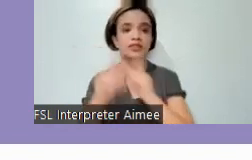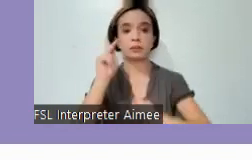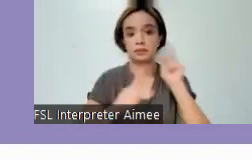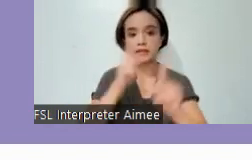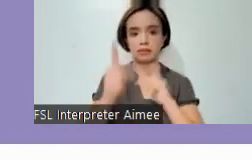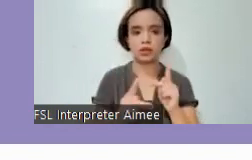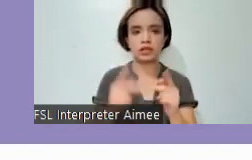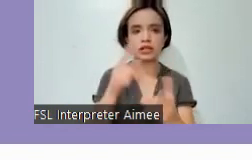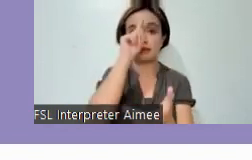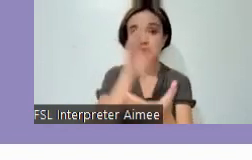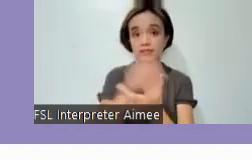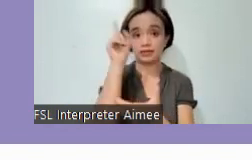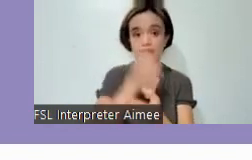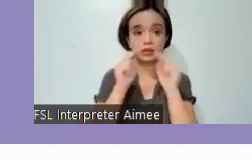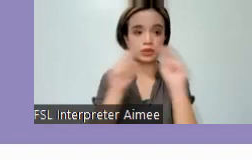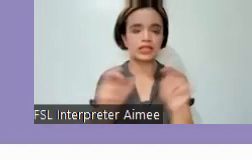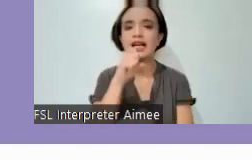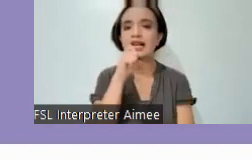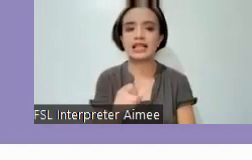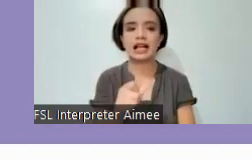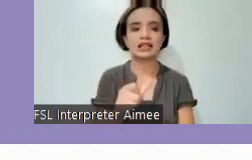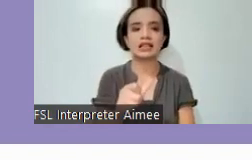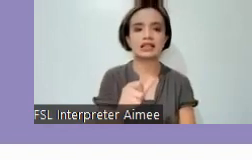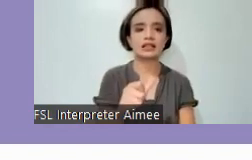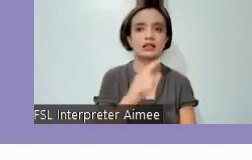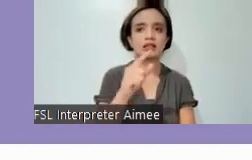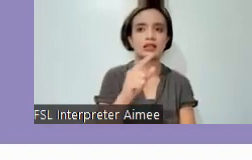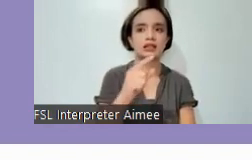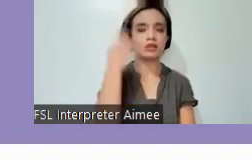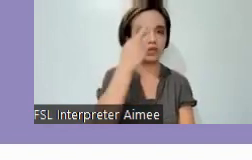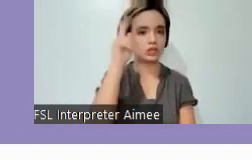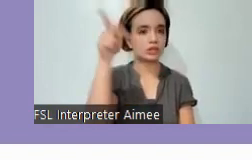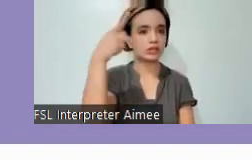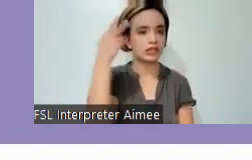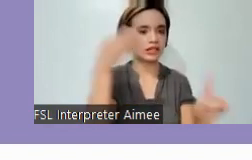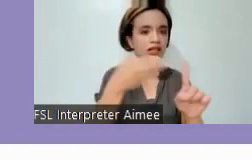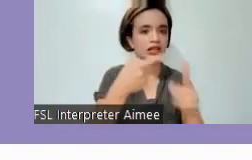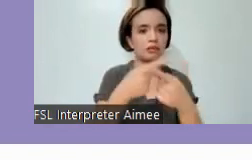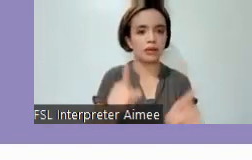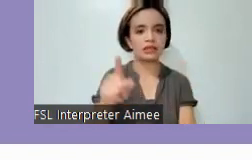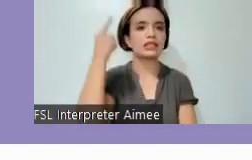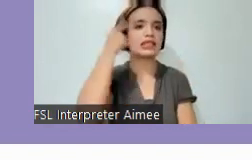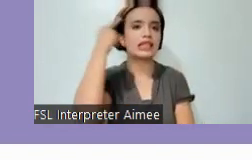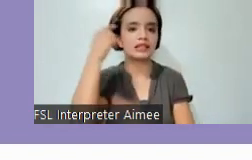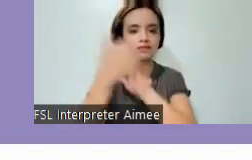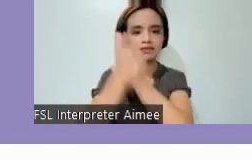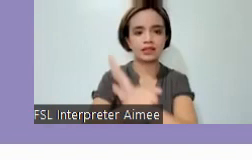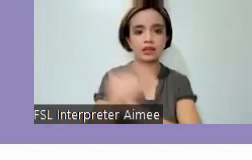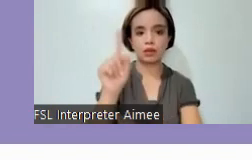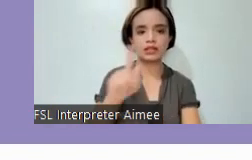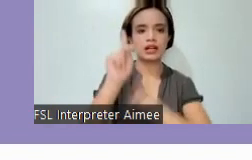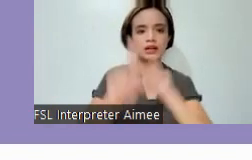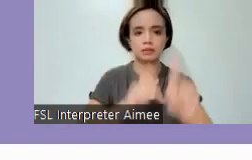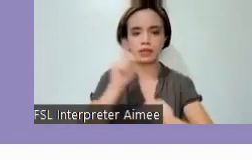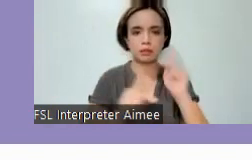fall for fake news not because of their political bias, but because of their cognitive ability. That is, people